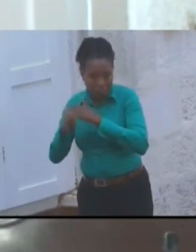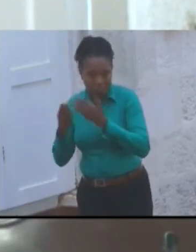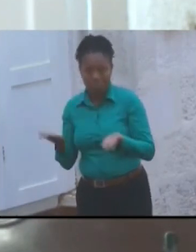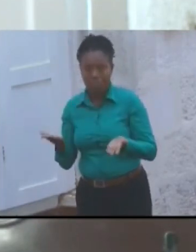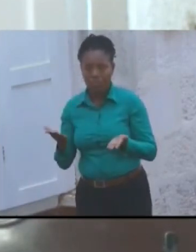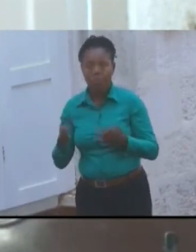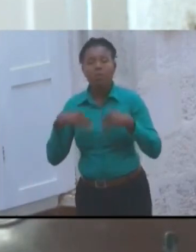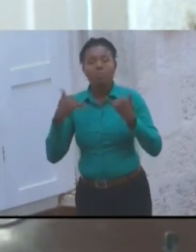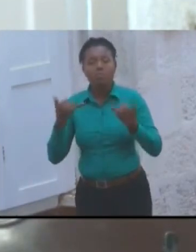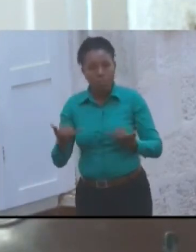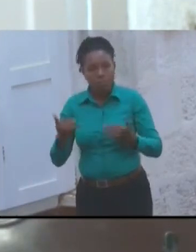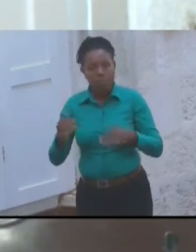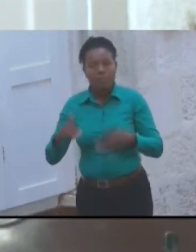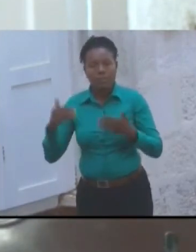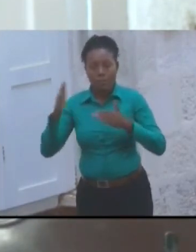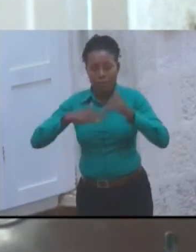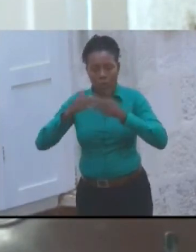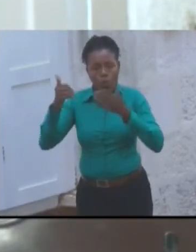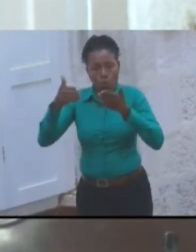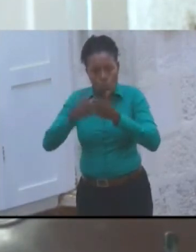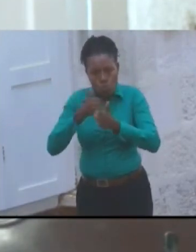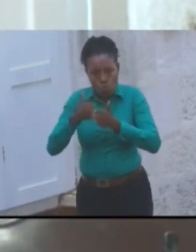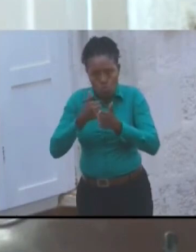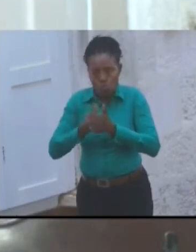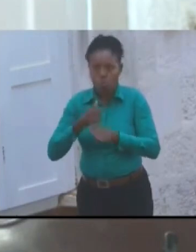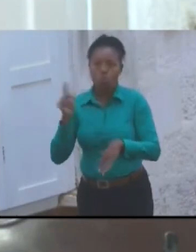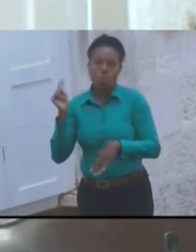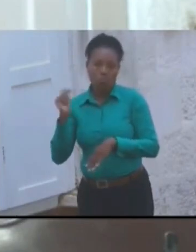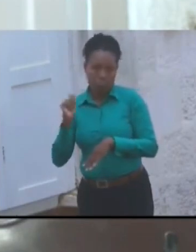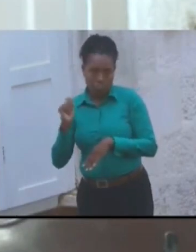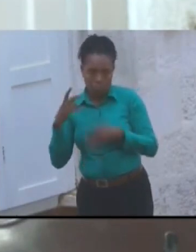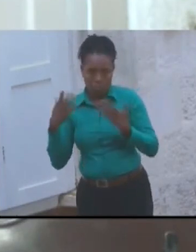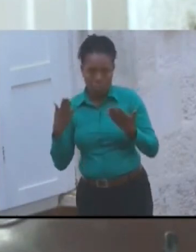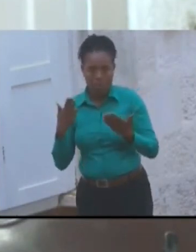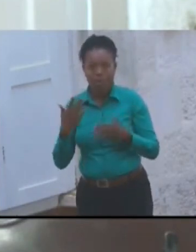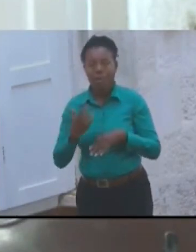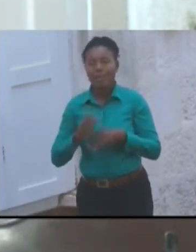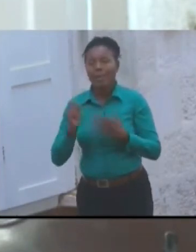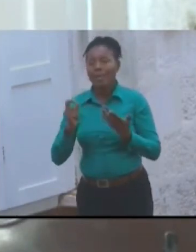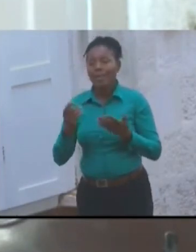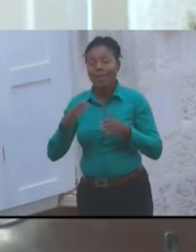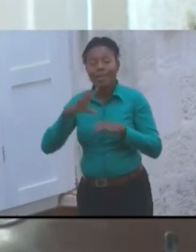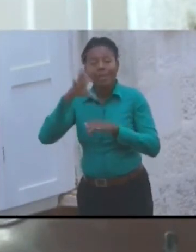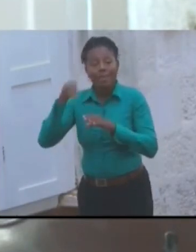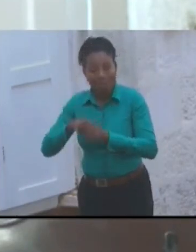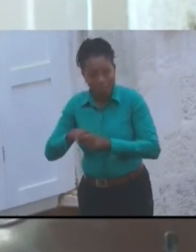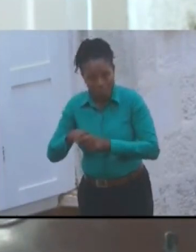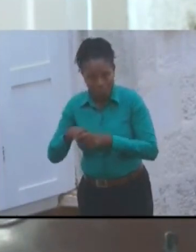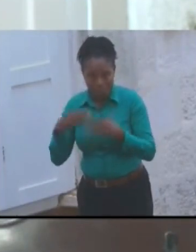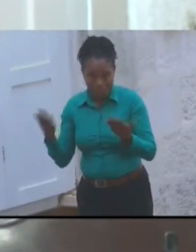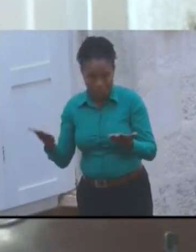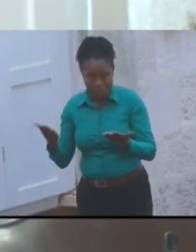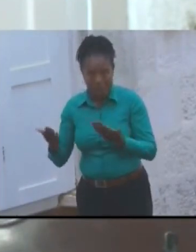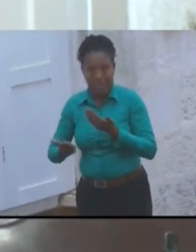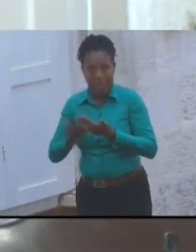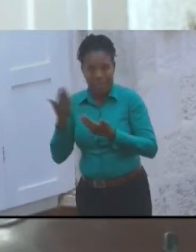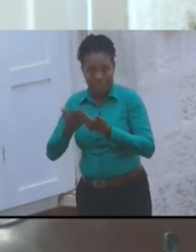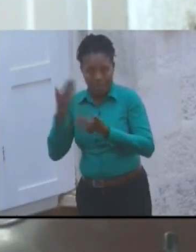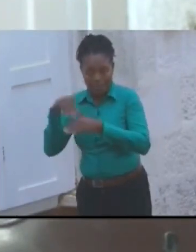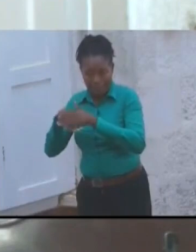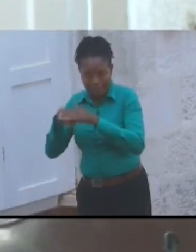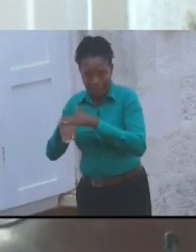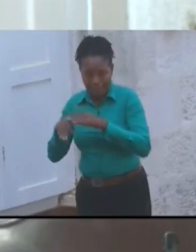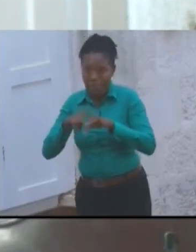over the years, that they have included these facilities. But not every company in Barbados have those